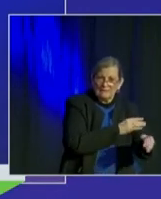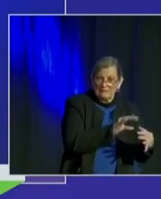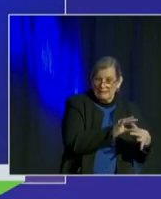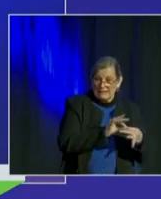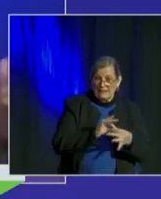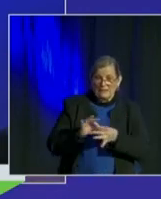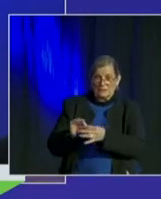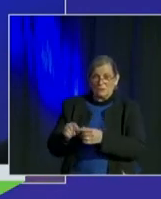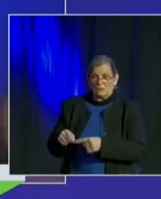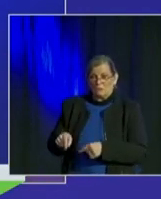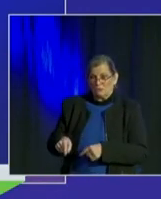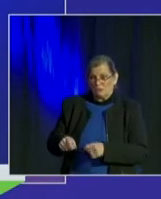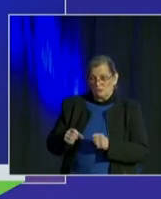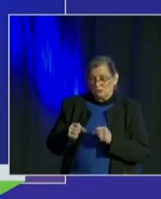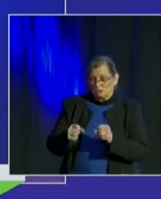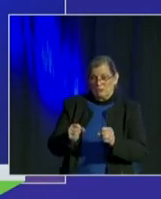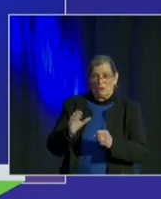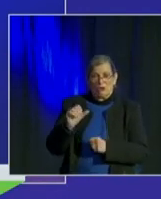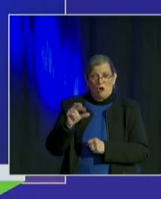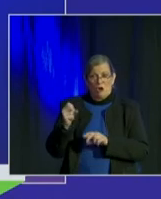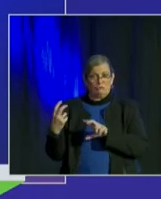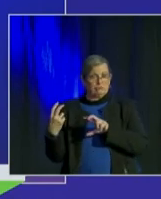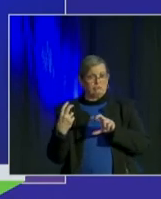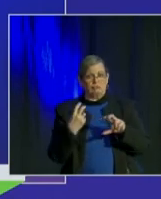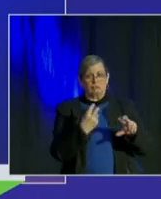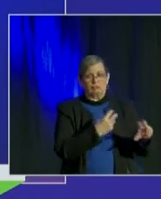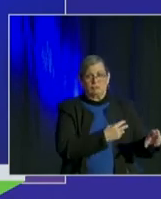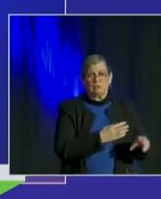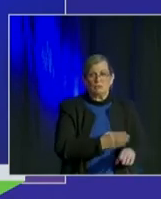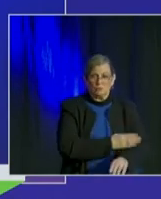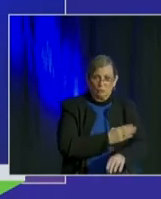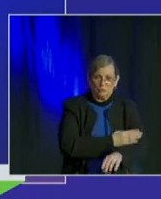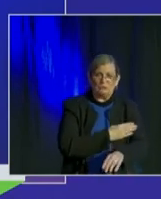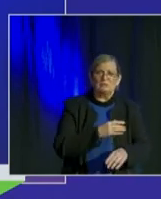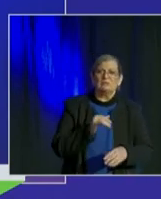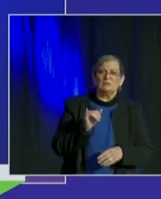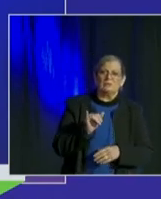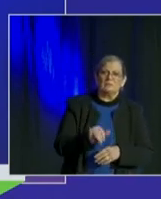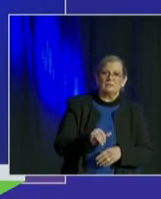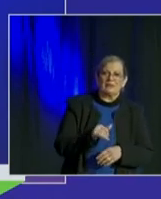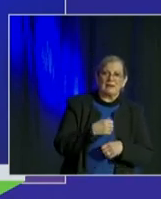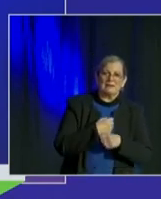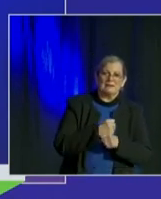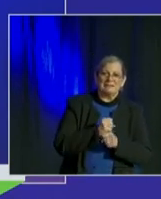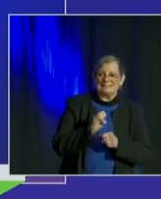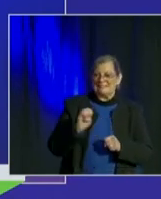streetcar to an improved K Street Transitway will make the east-west